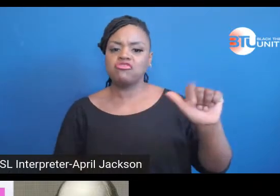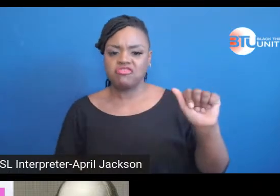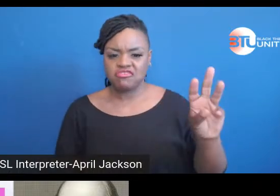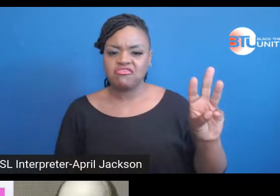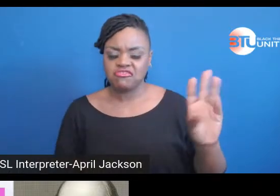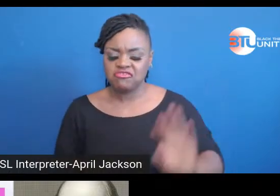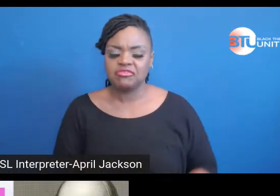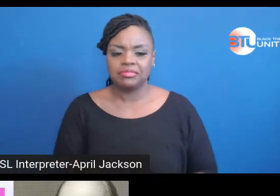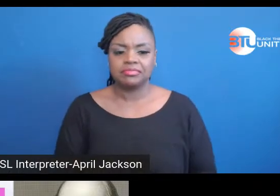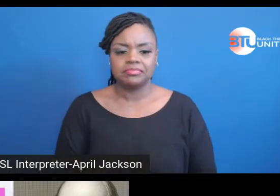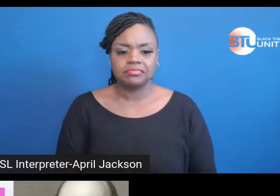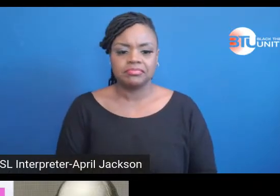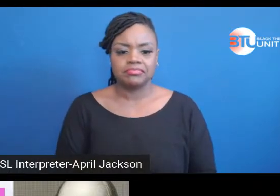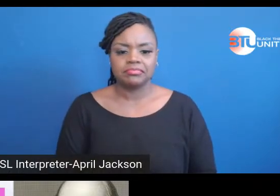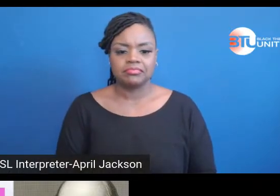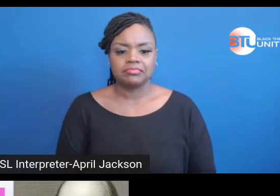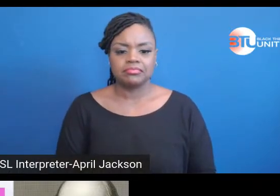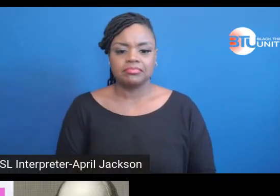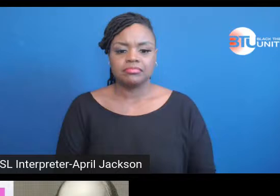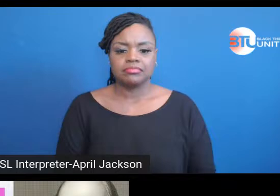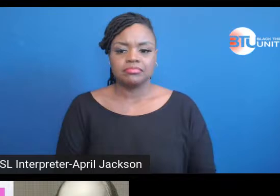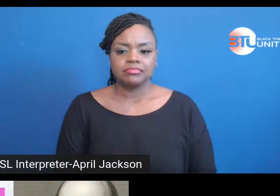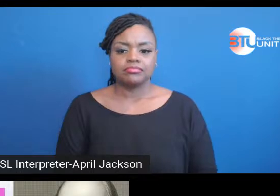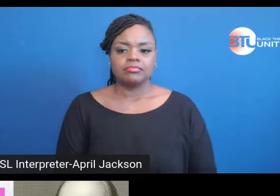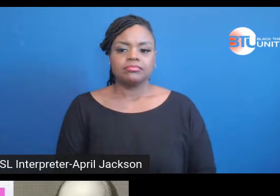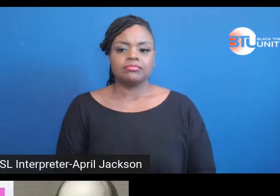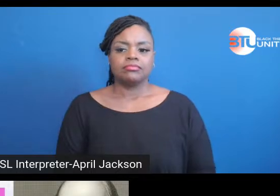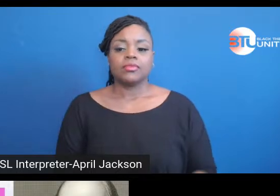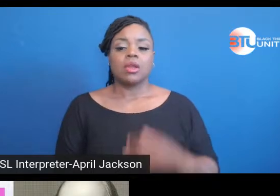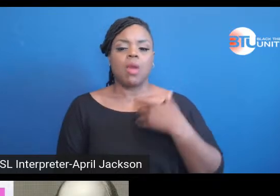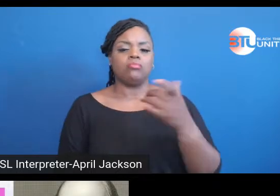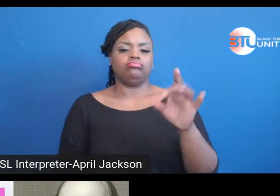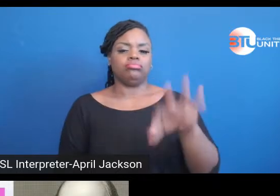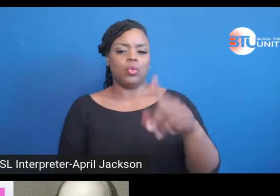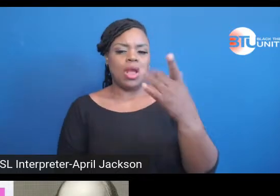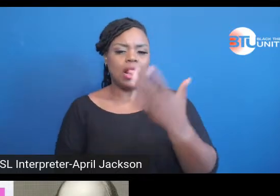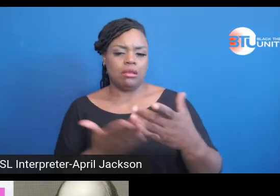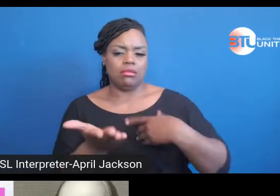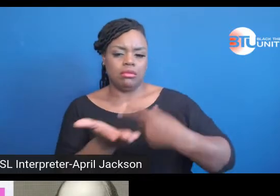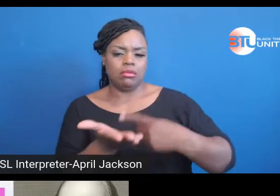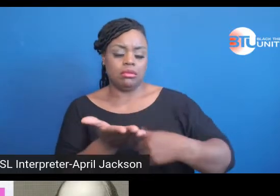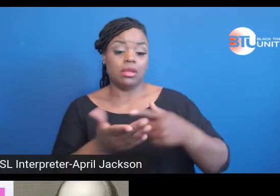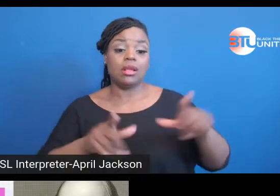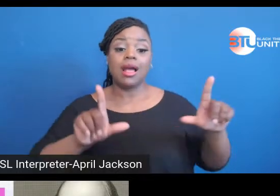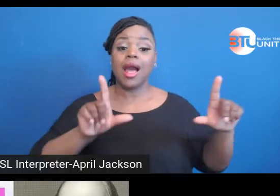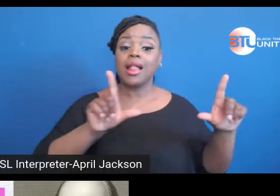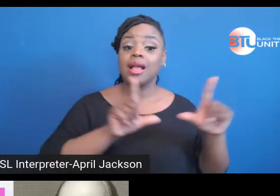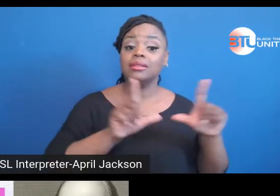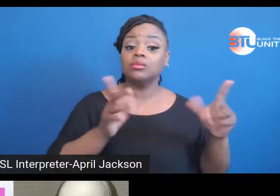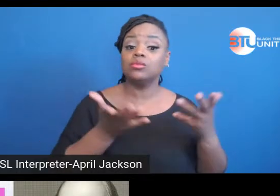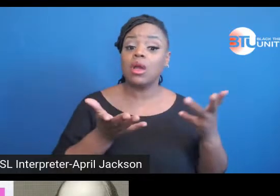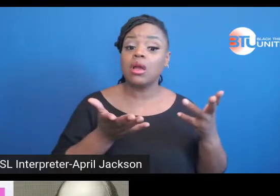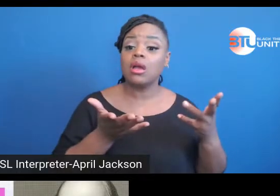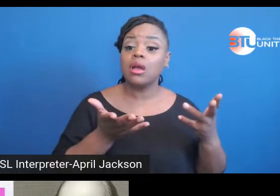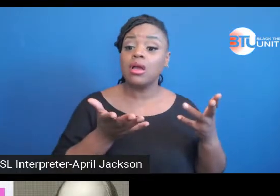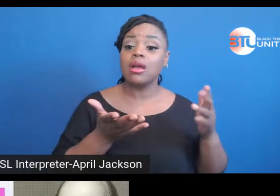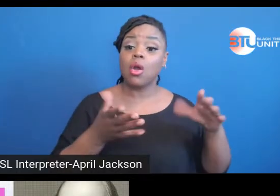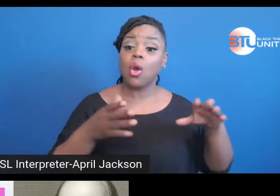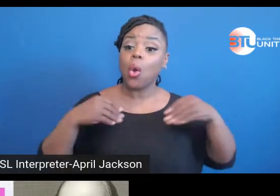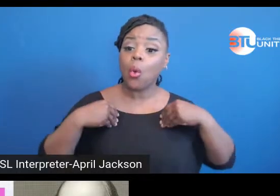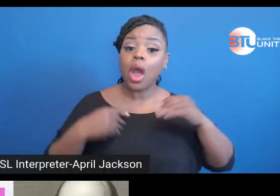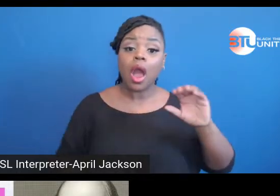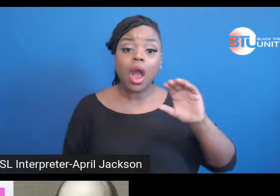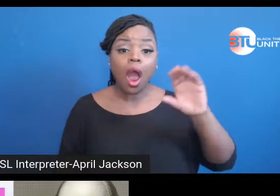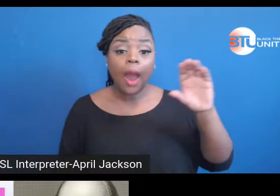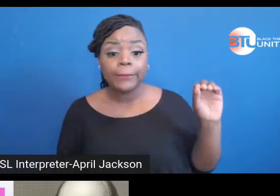One thing I talked about, I just brought up licensing. As the owner of the copyright, there two ways you